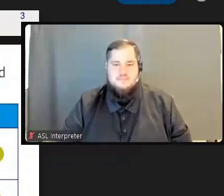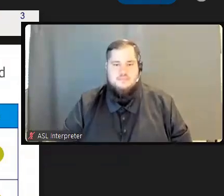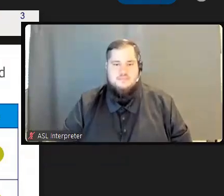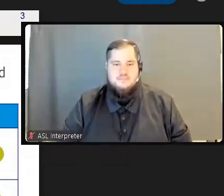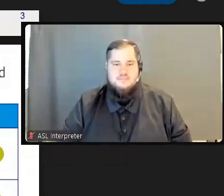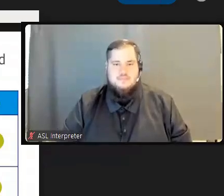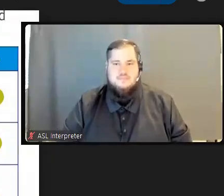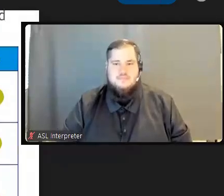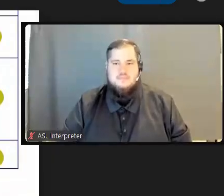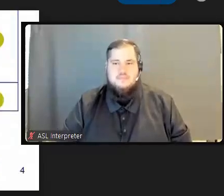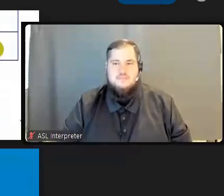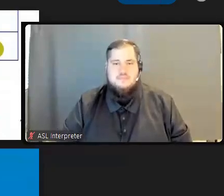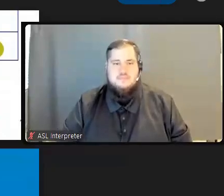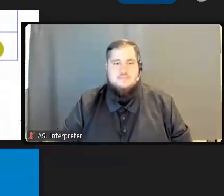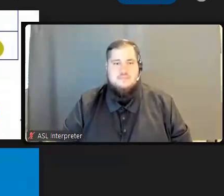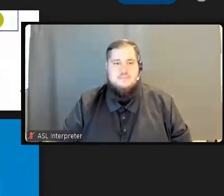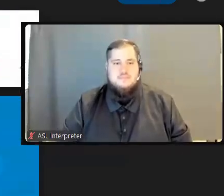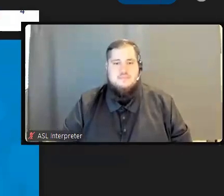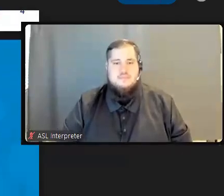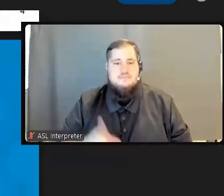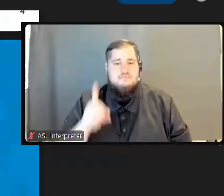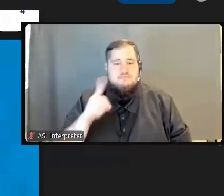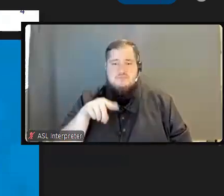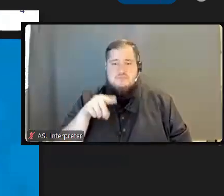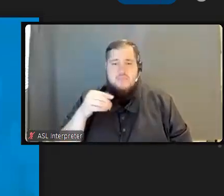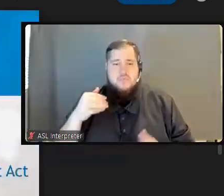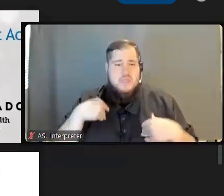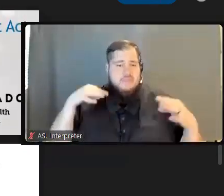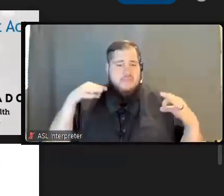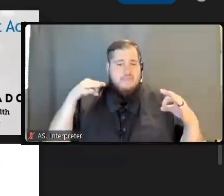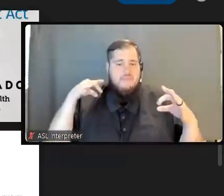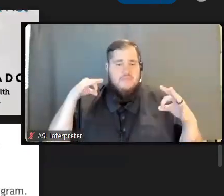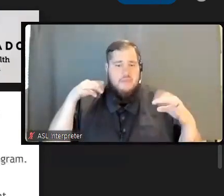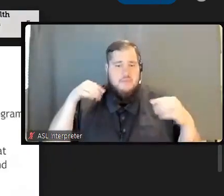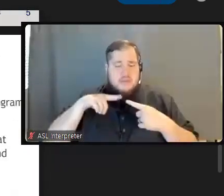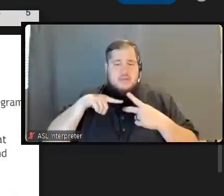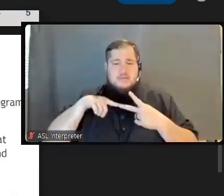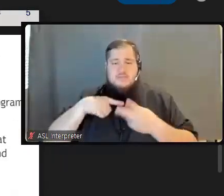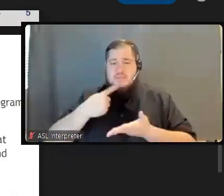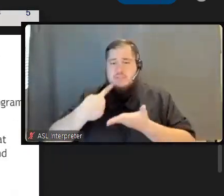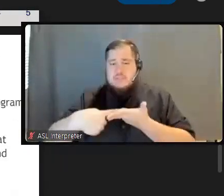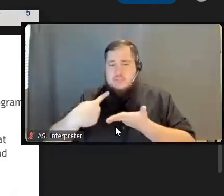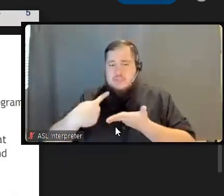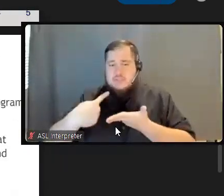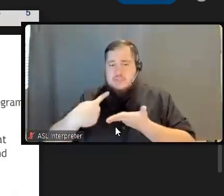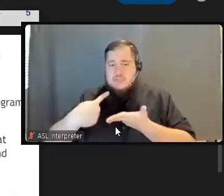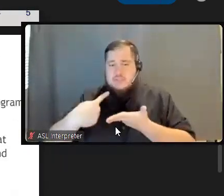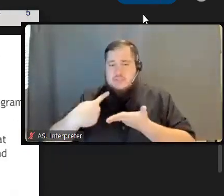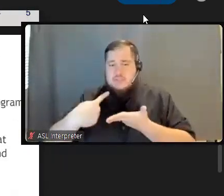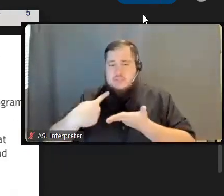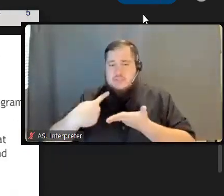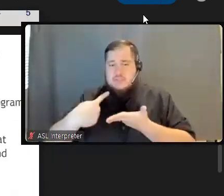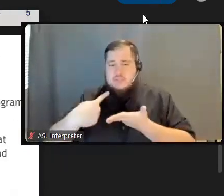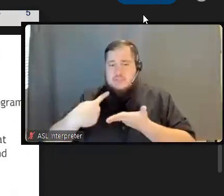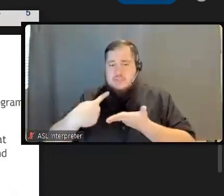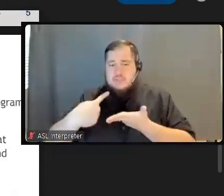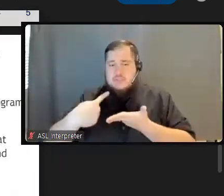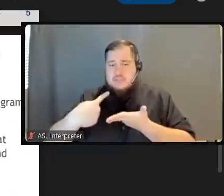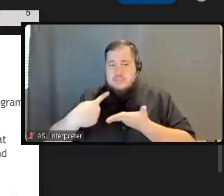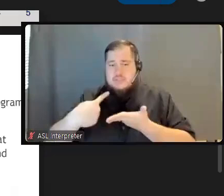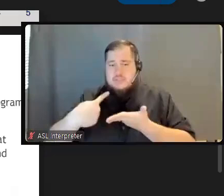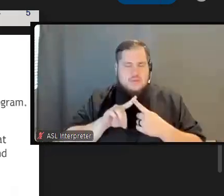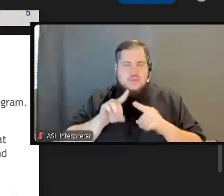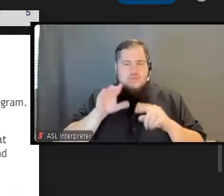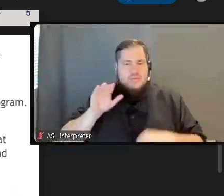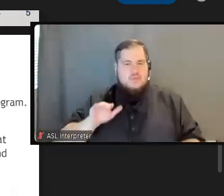Does anyone have any feedback, discussion, conversation around the child, youth, and implementation